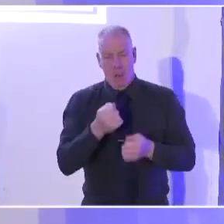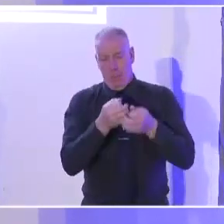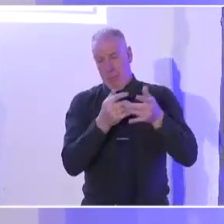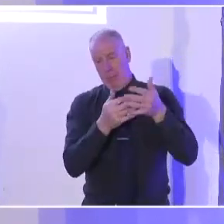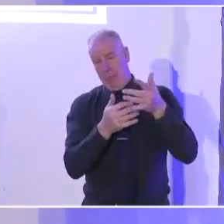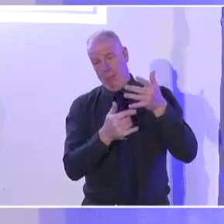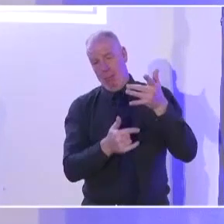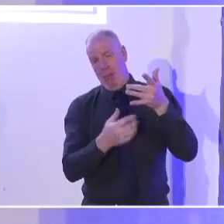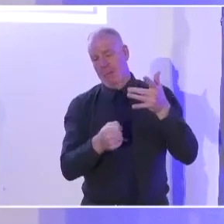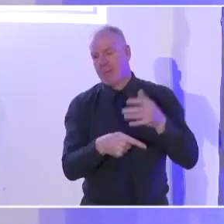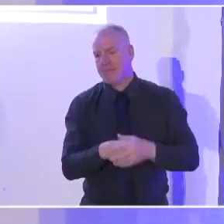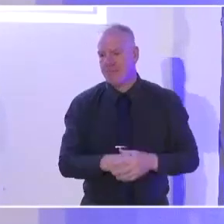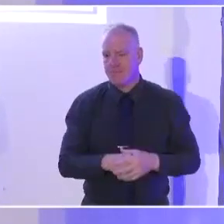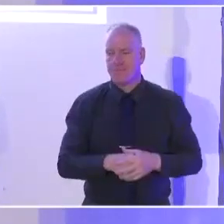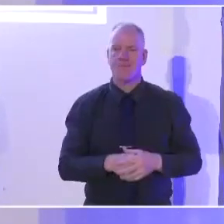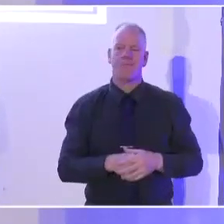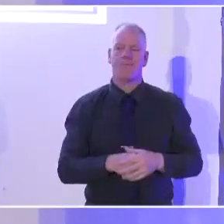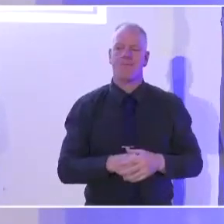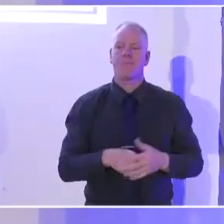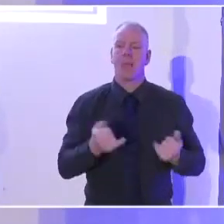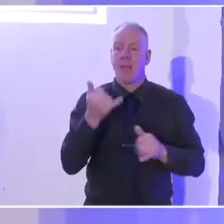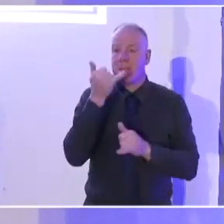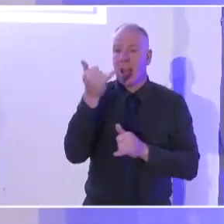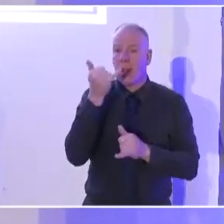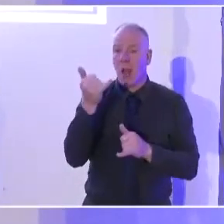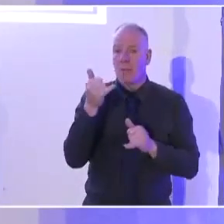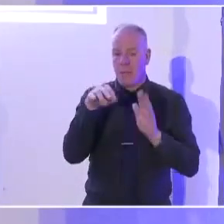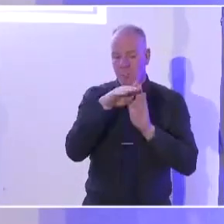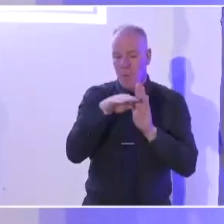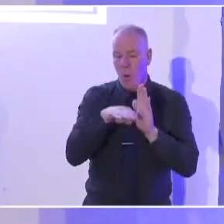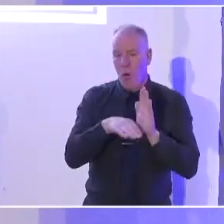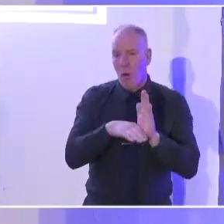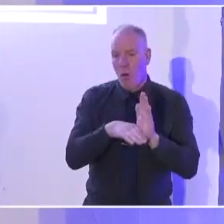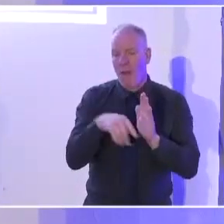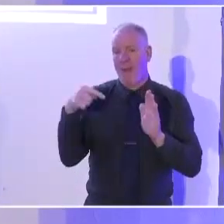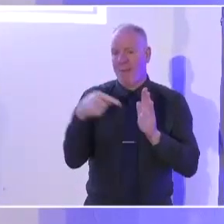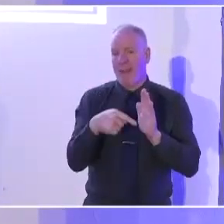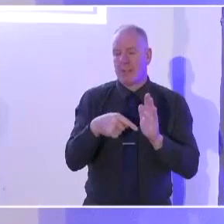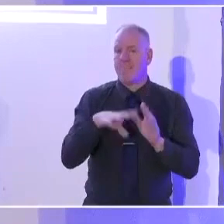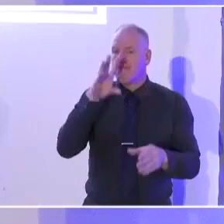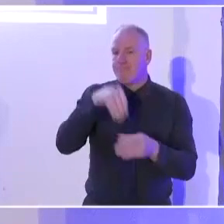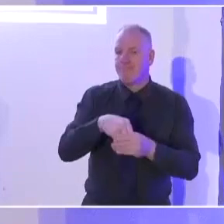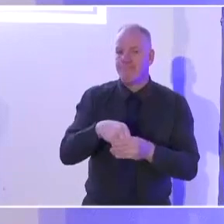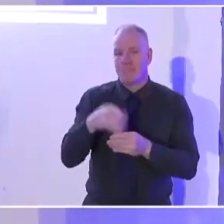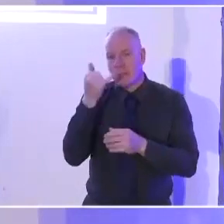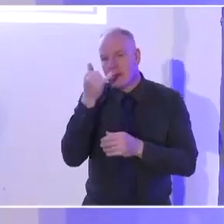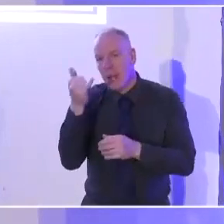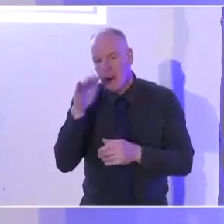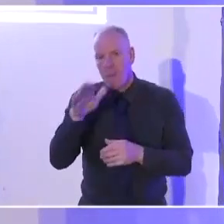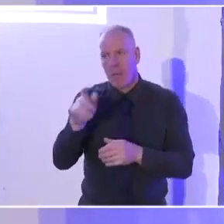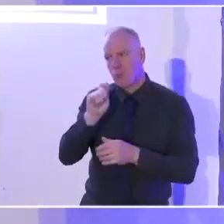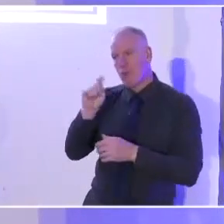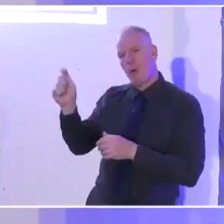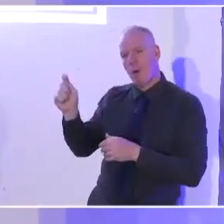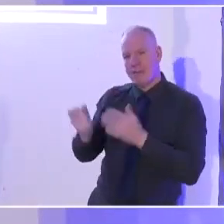there. And there's also the telecoms framework. So that also will cover, so telecoms have to report